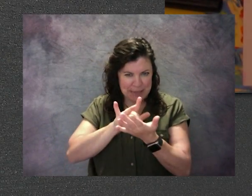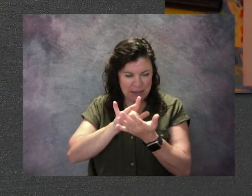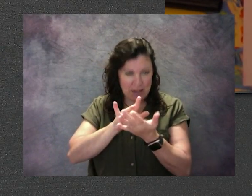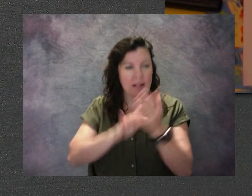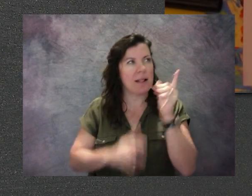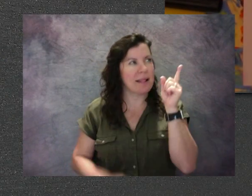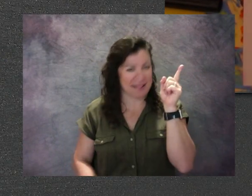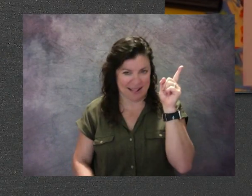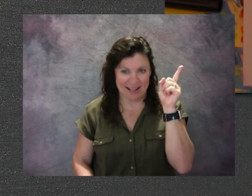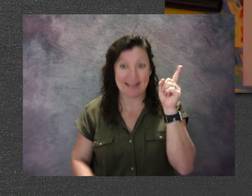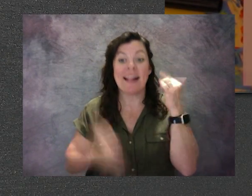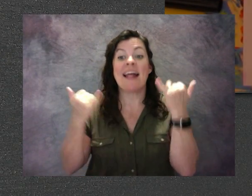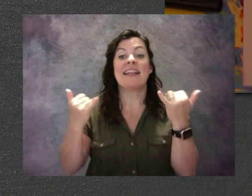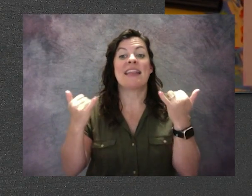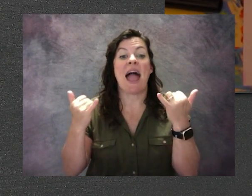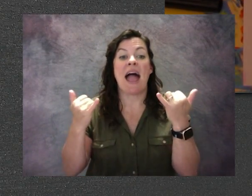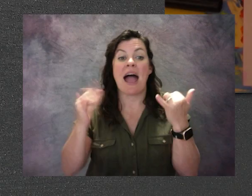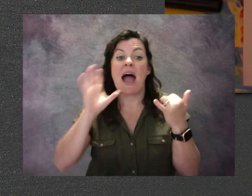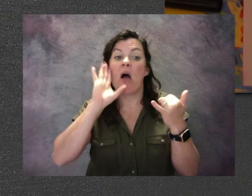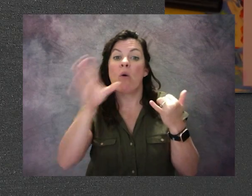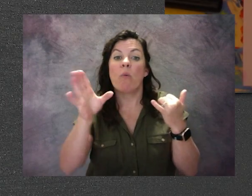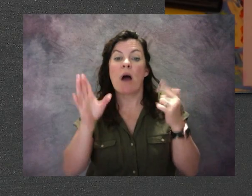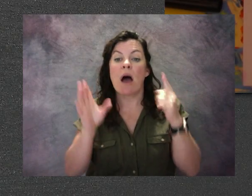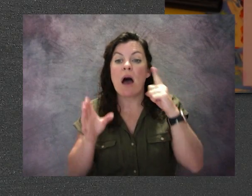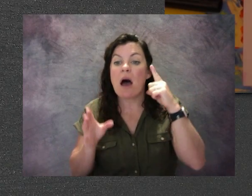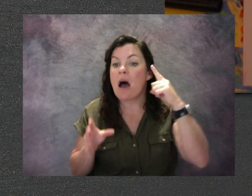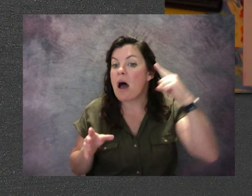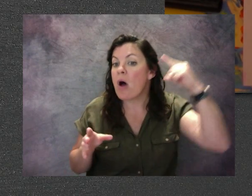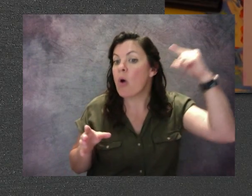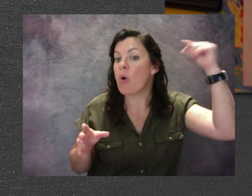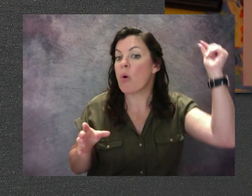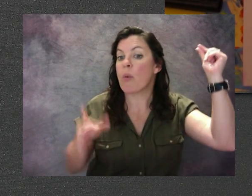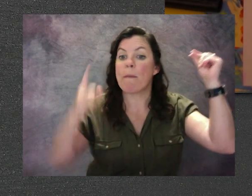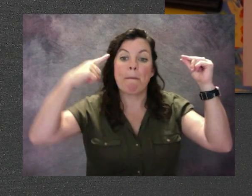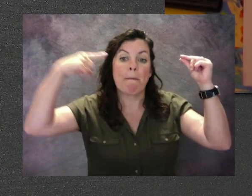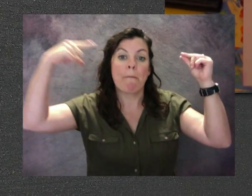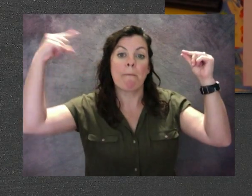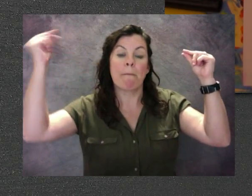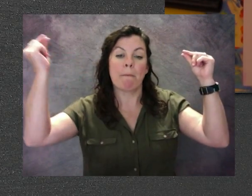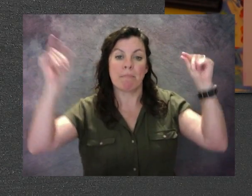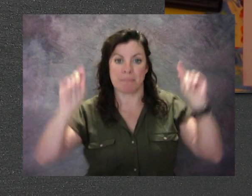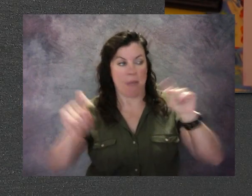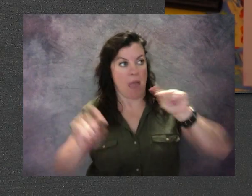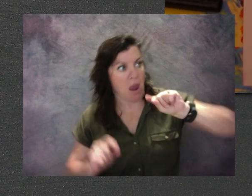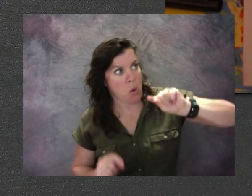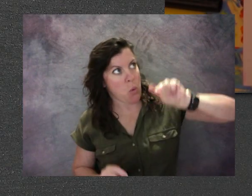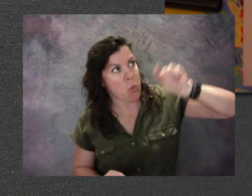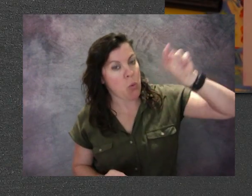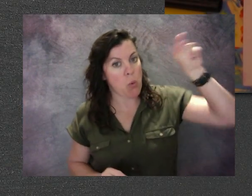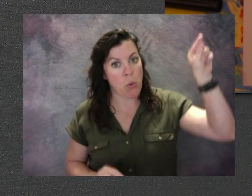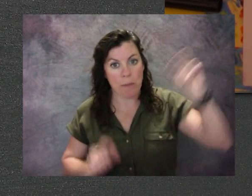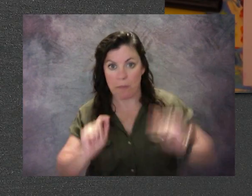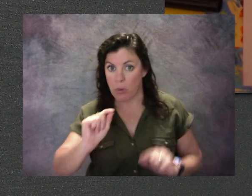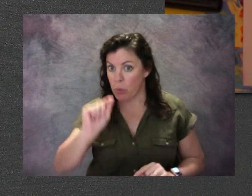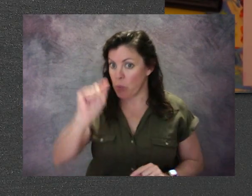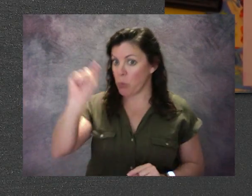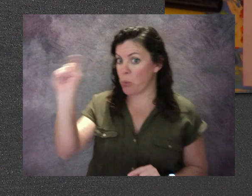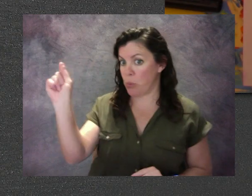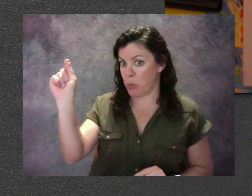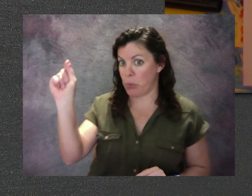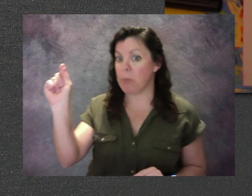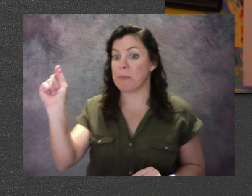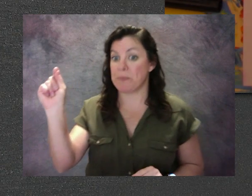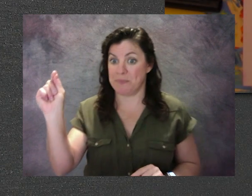I'll get a couple diagonal lines. Those are sideways lines. And I'm going to start here at the dot. I'm going to go all the way